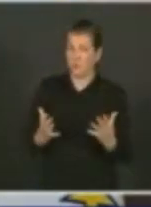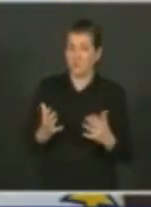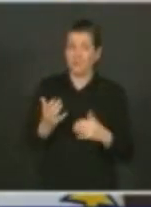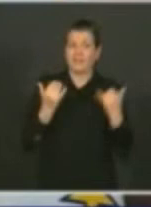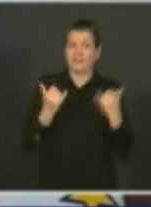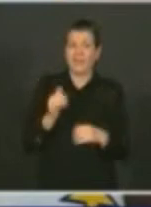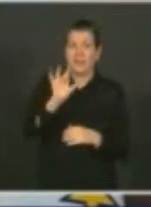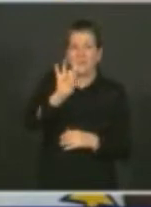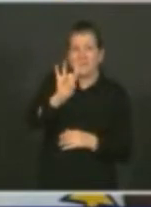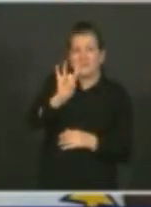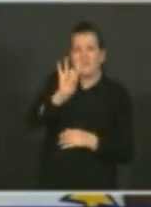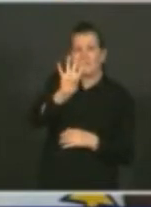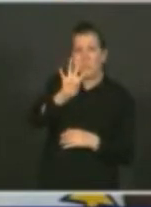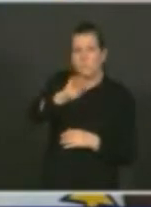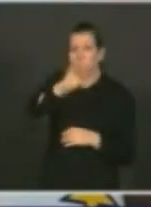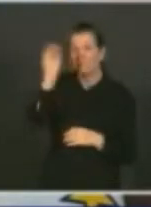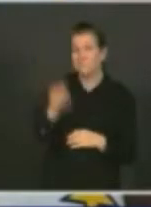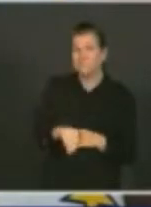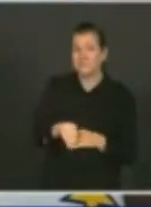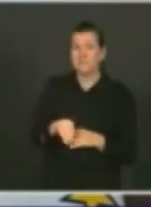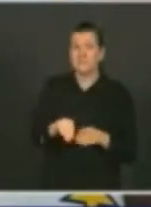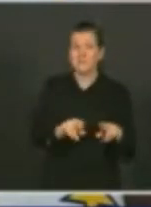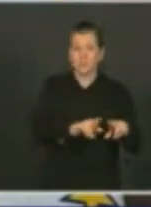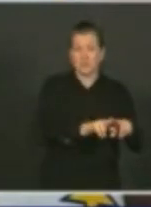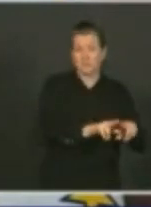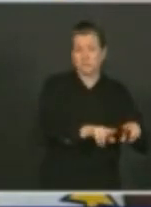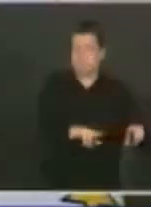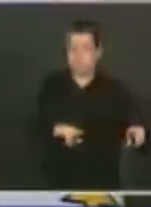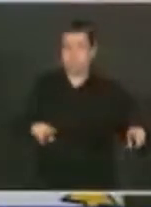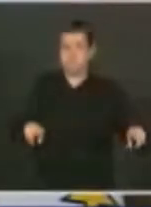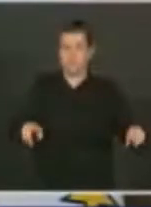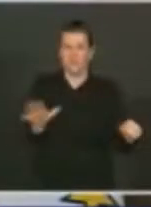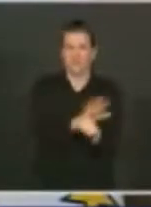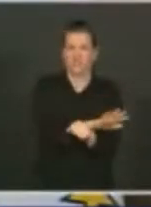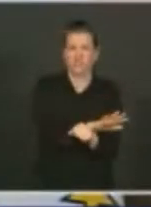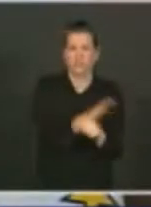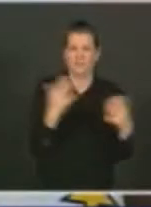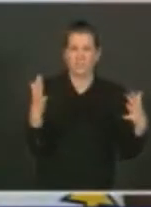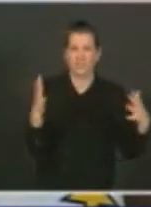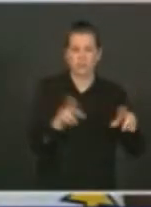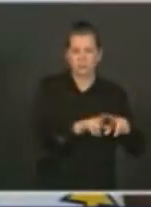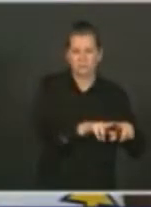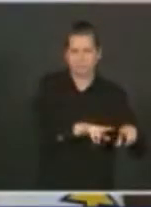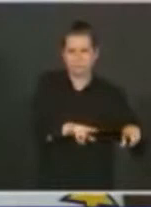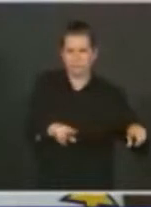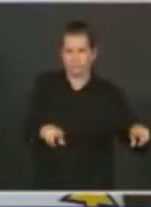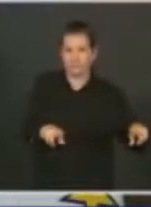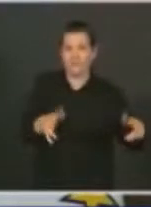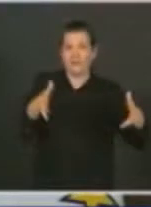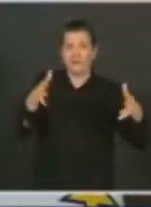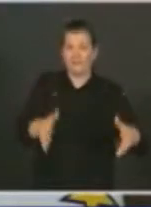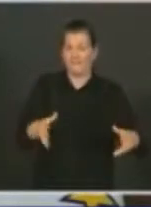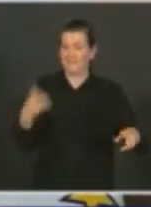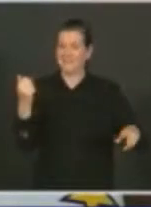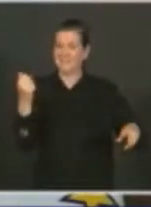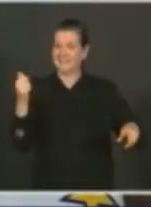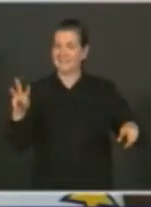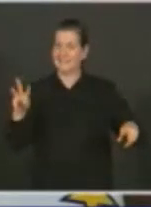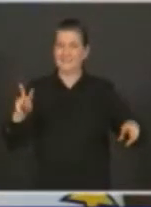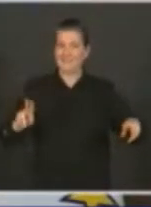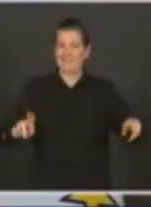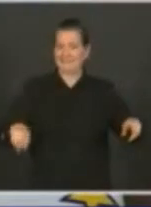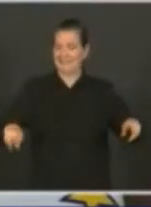existing COVID capacity beds filled, so 16% of our COVID beds